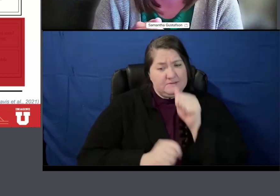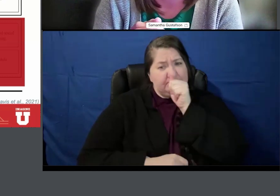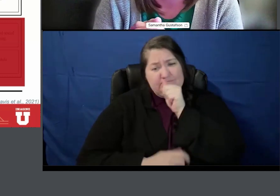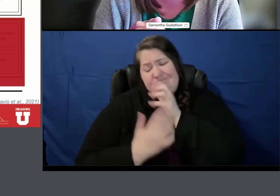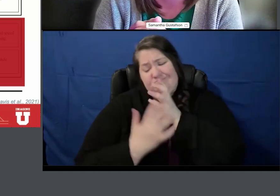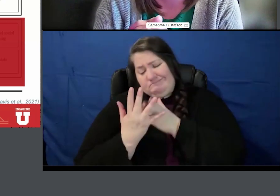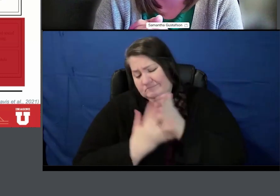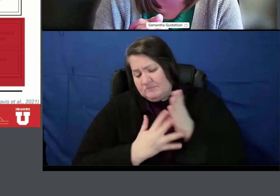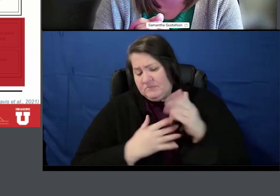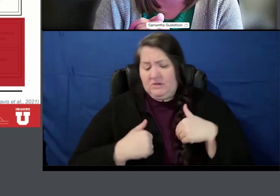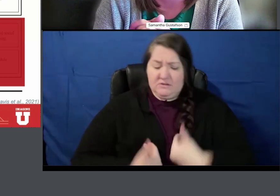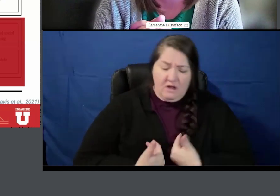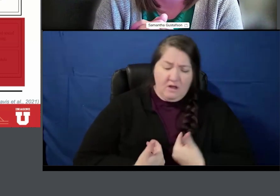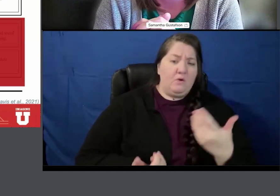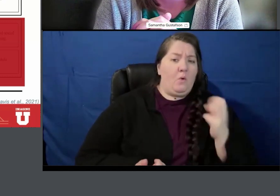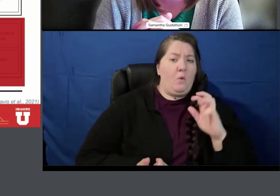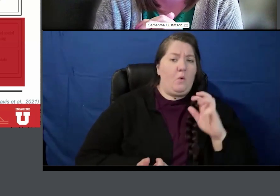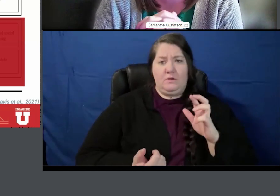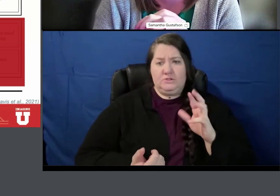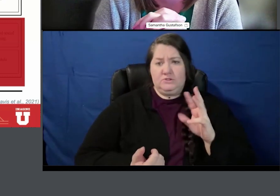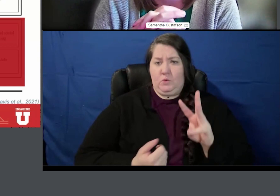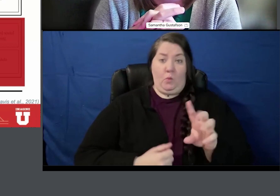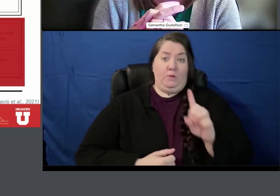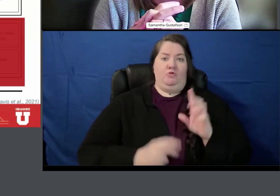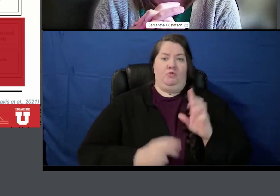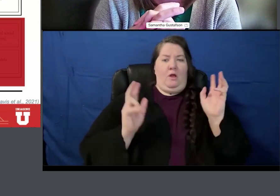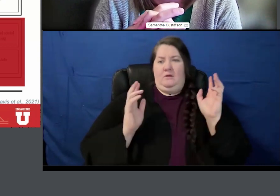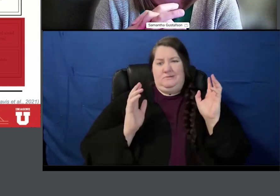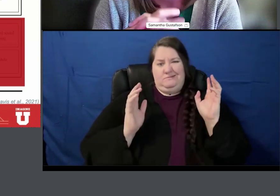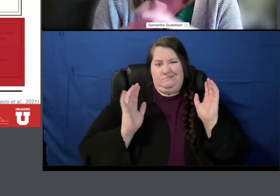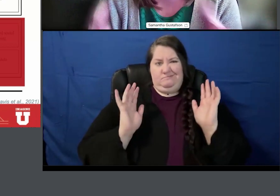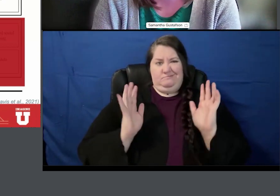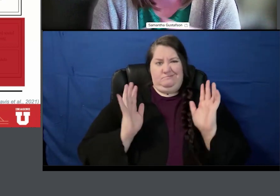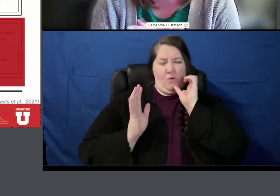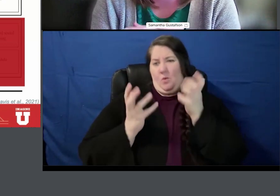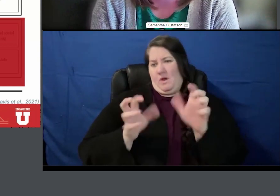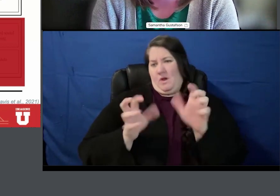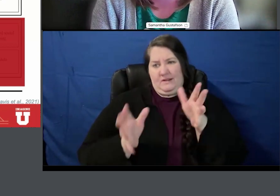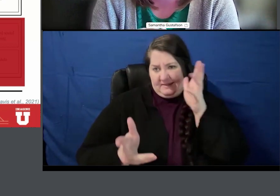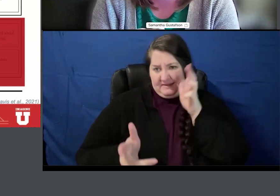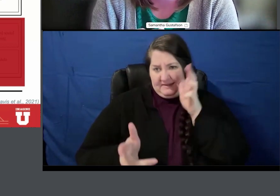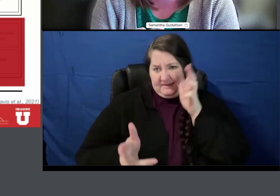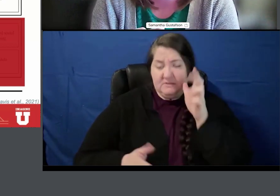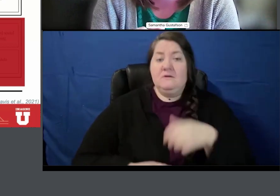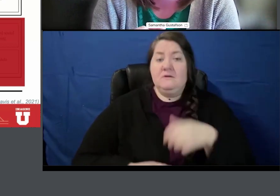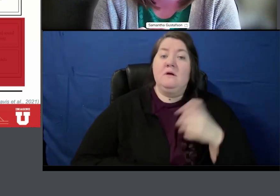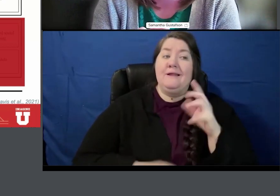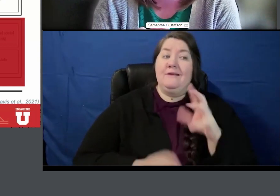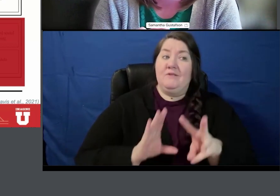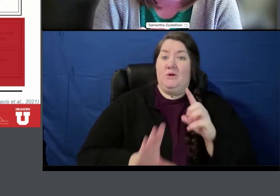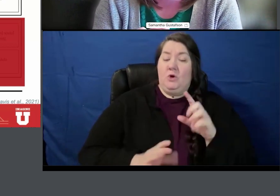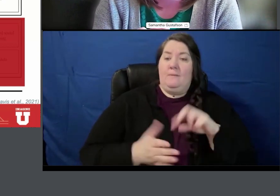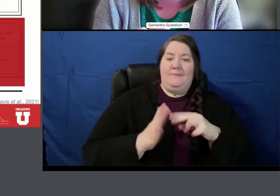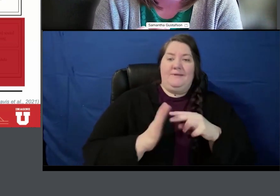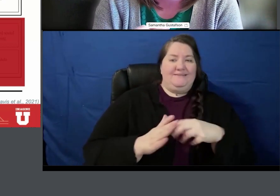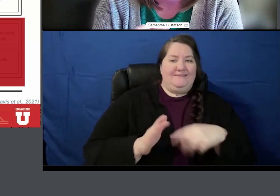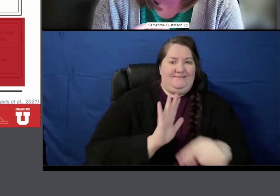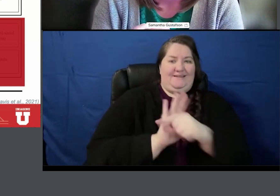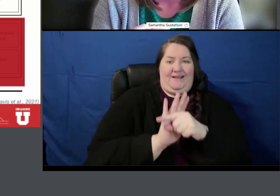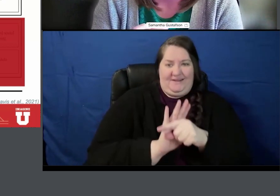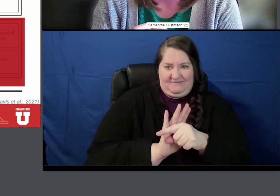listening related fatigue or simply withdraw from the listening task, which of course has negative consequences for our academic